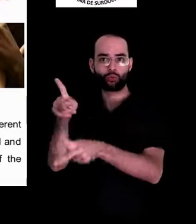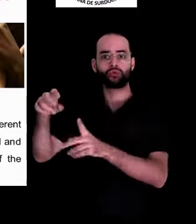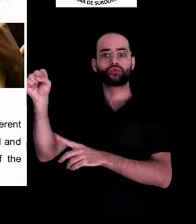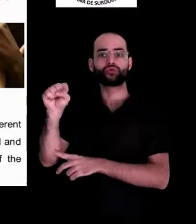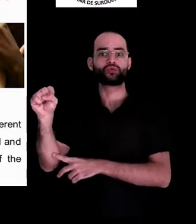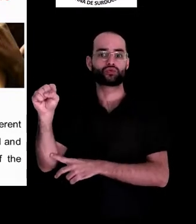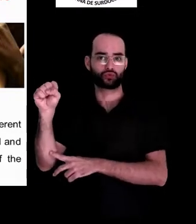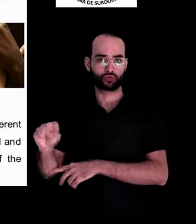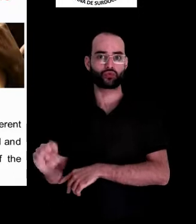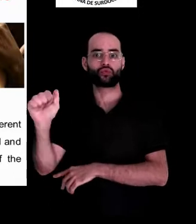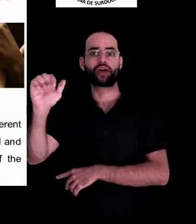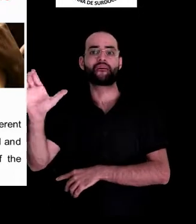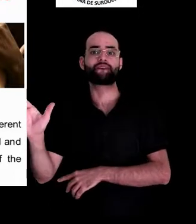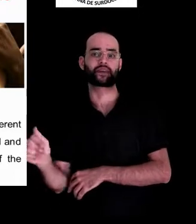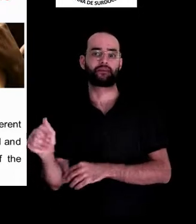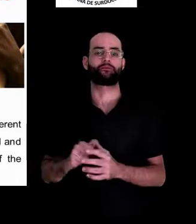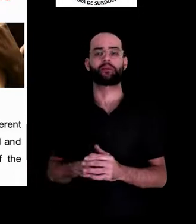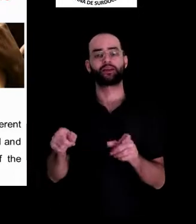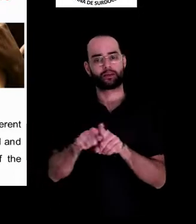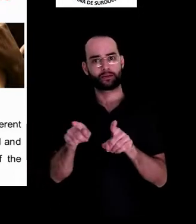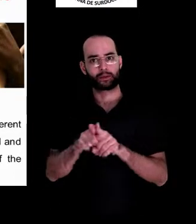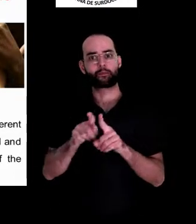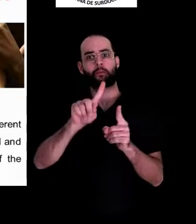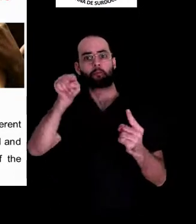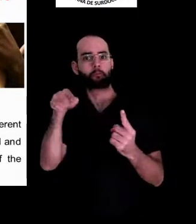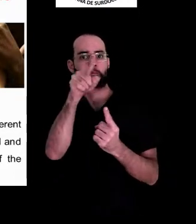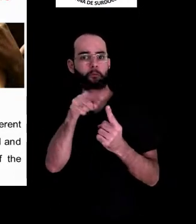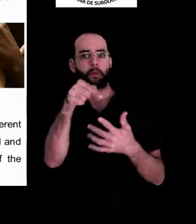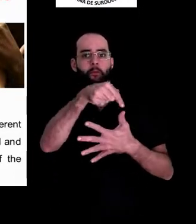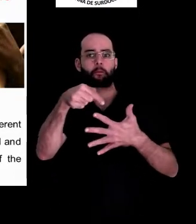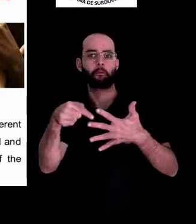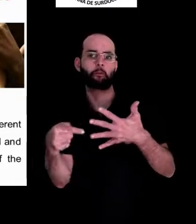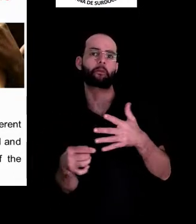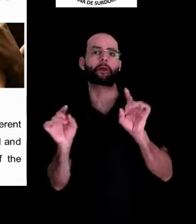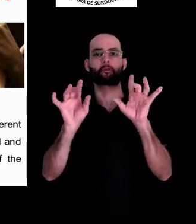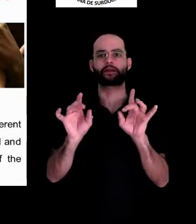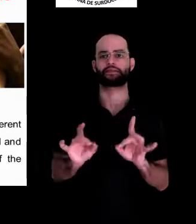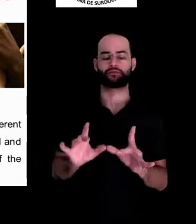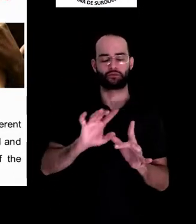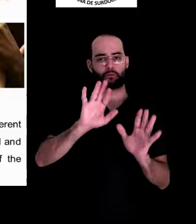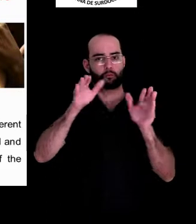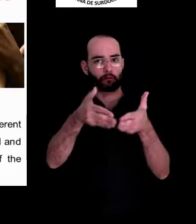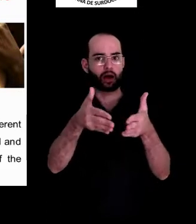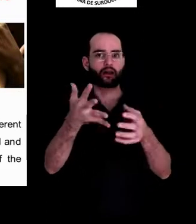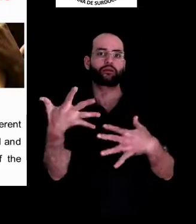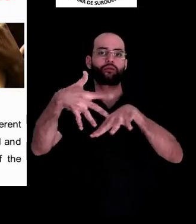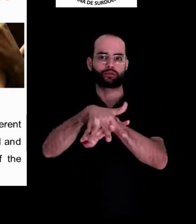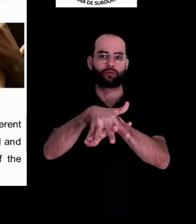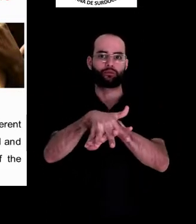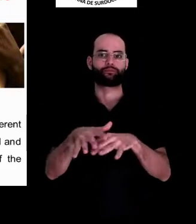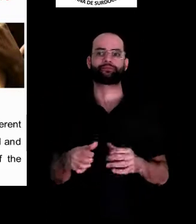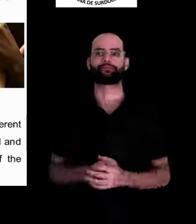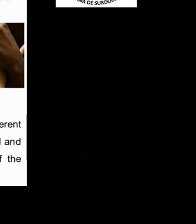person above. A line below in red ink centered is written,